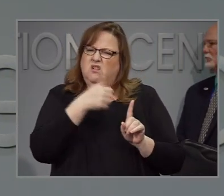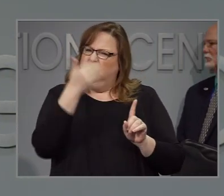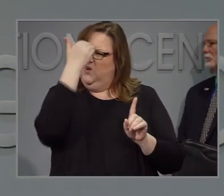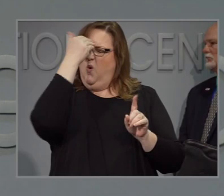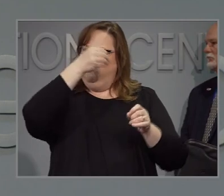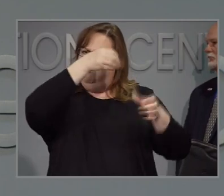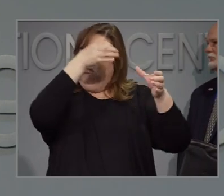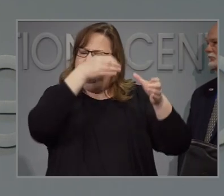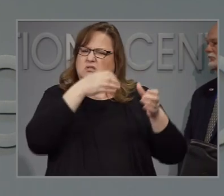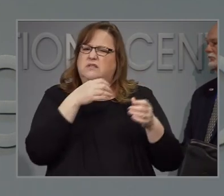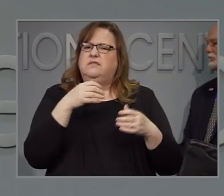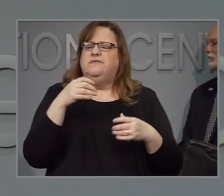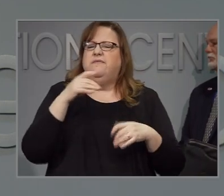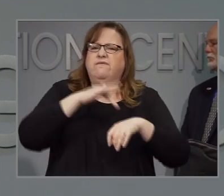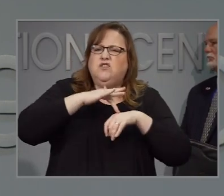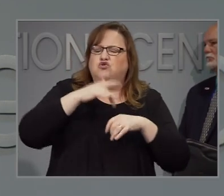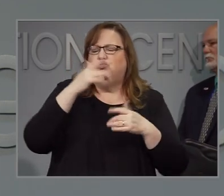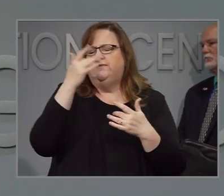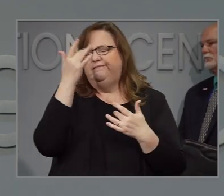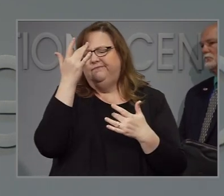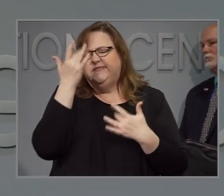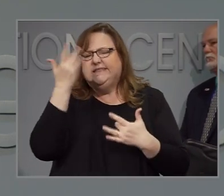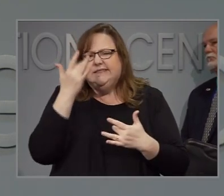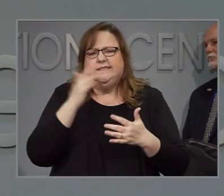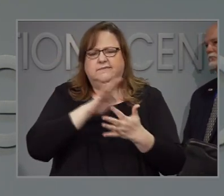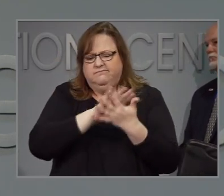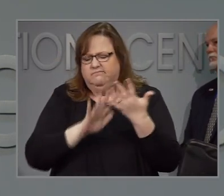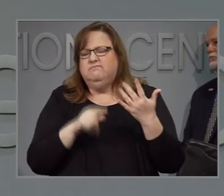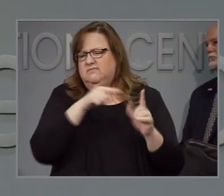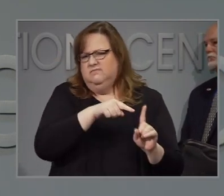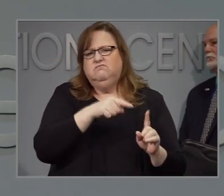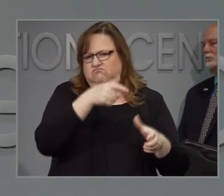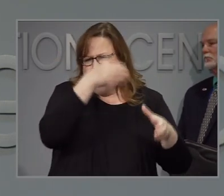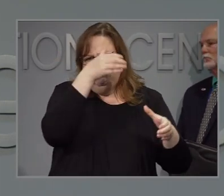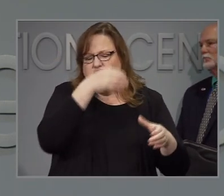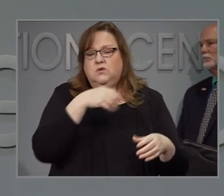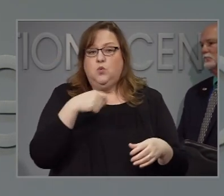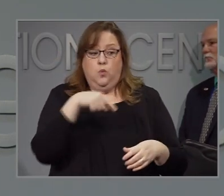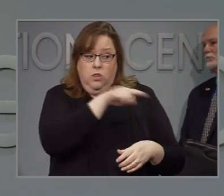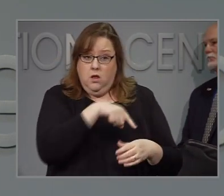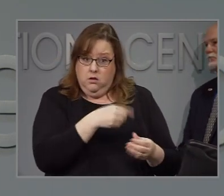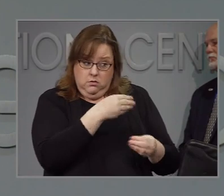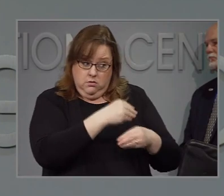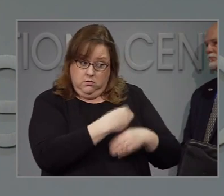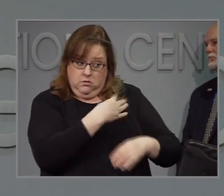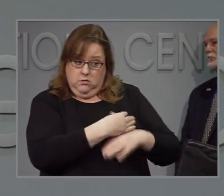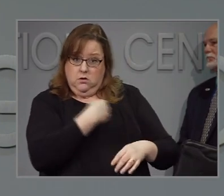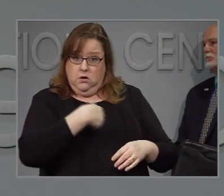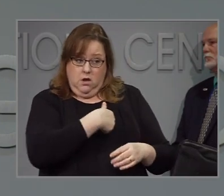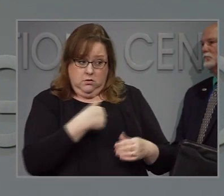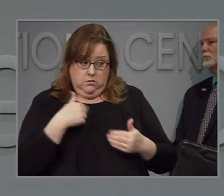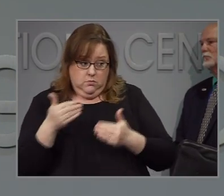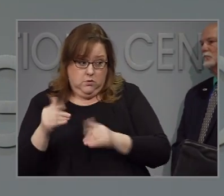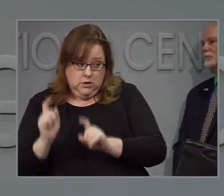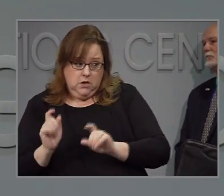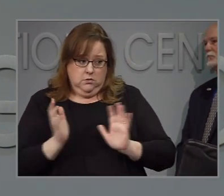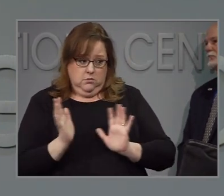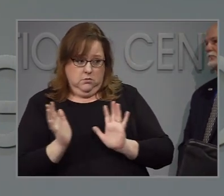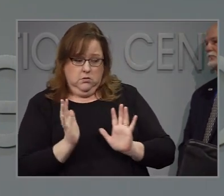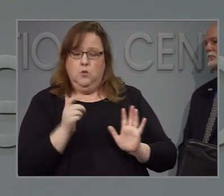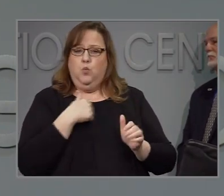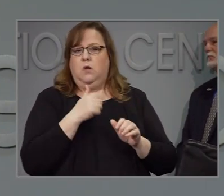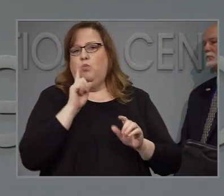So they are guiding based on data. They're guiding our decisions as we move forward. So we're going to continue to evaluate